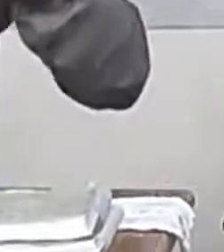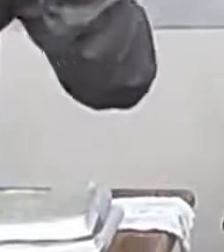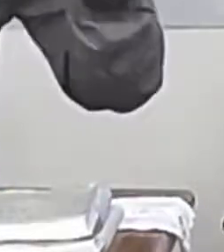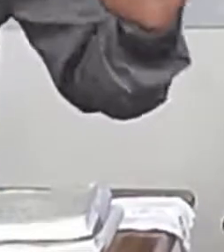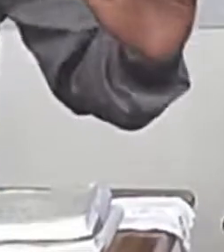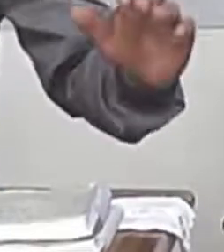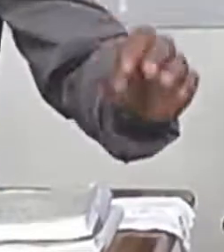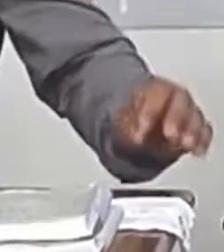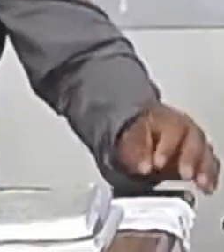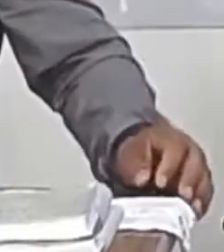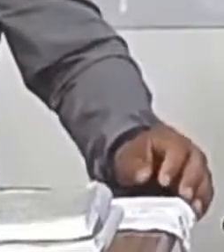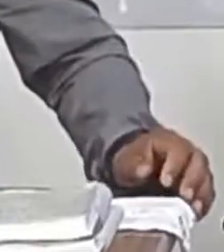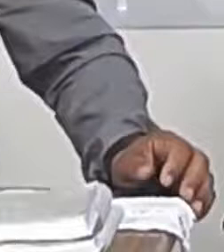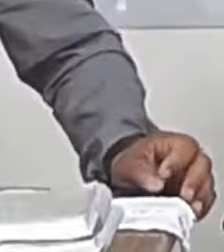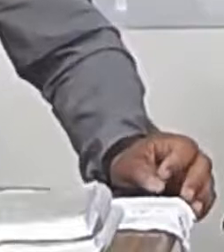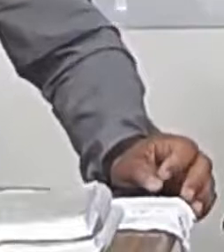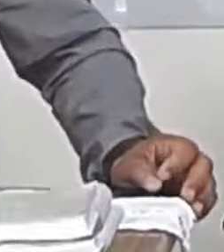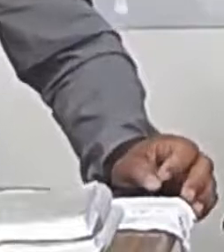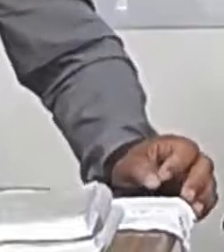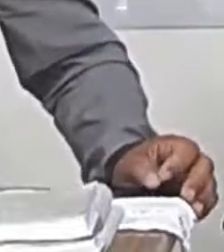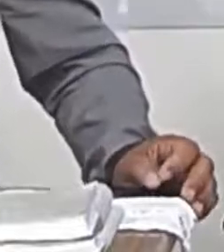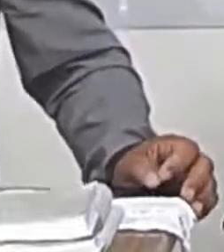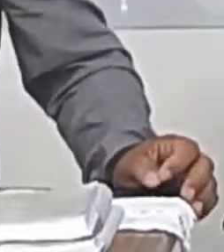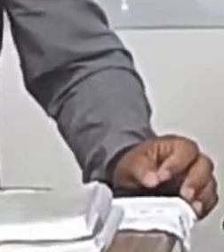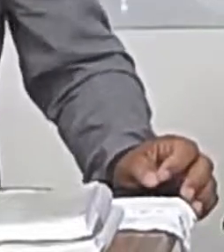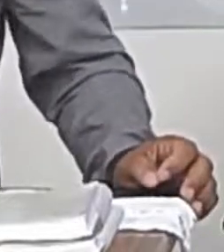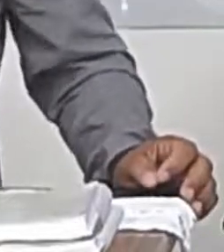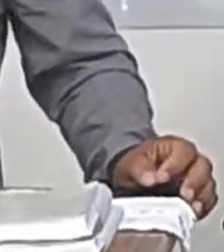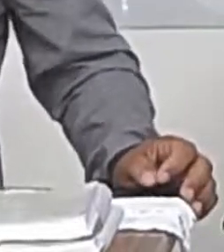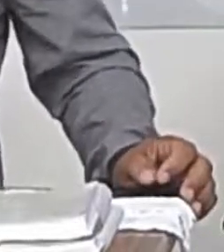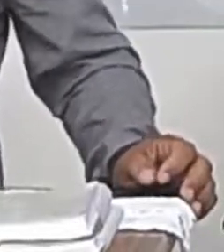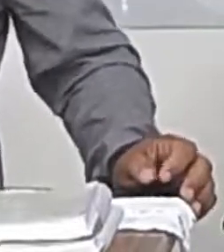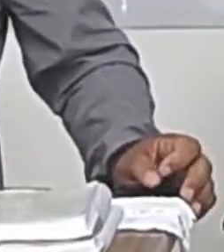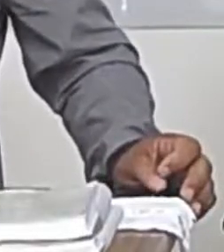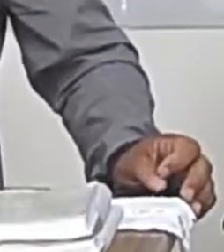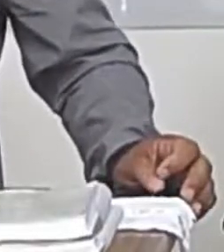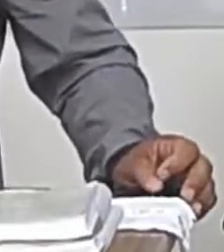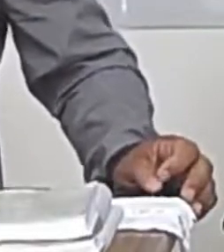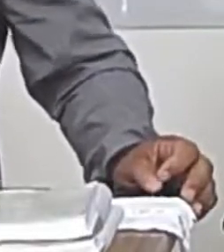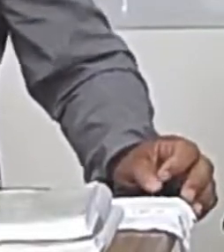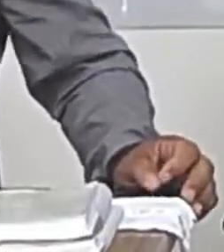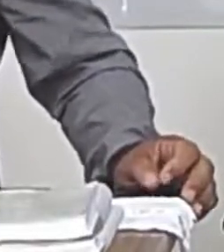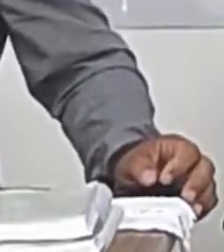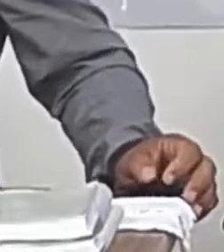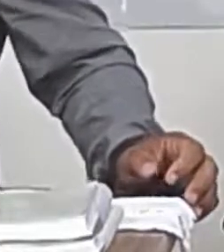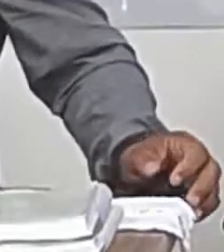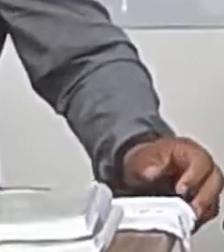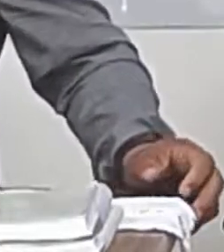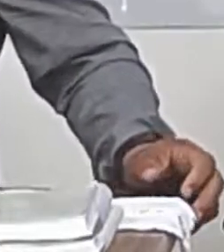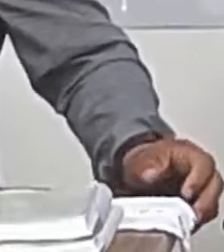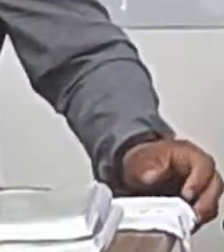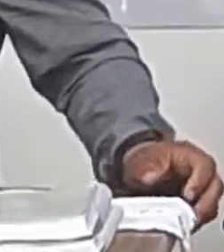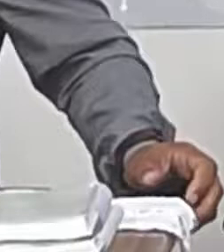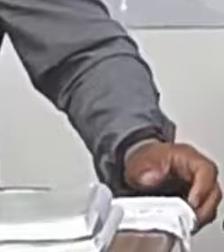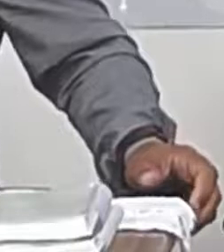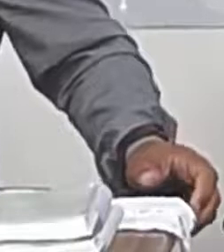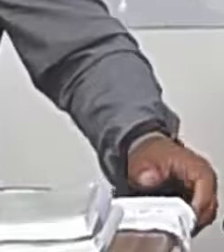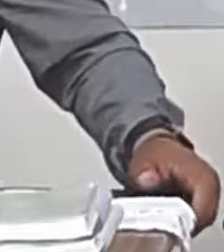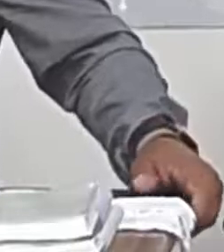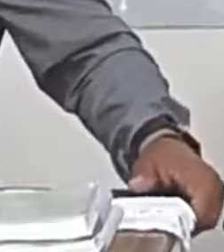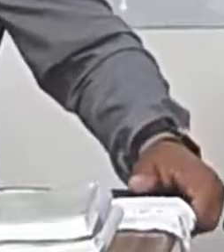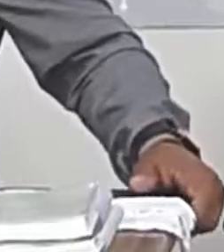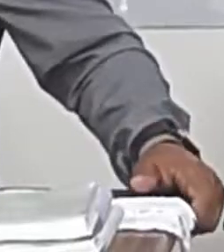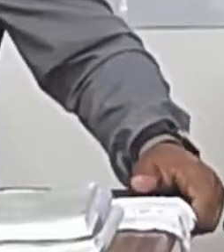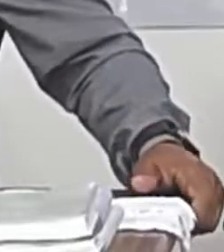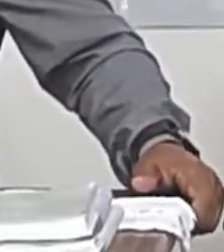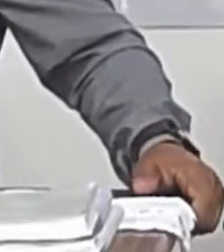This is a message of the Holy Spirit for each one of His servants. The church is the body of Christ. And